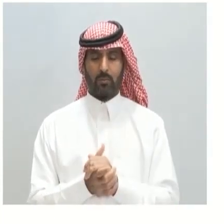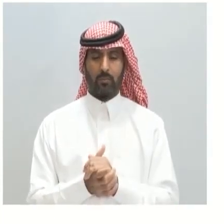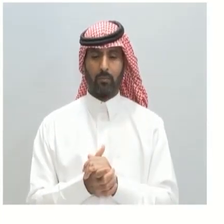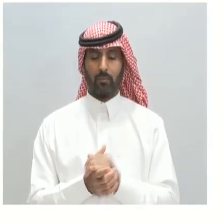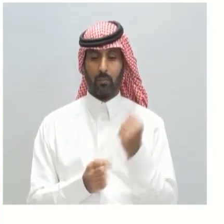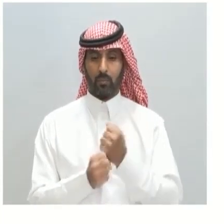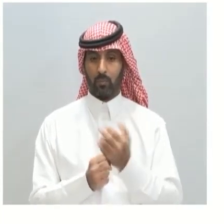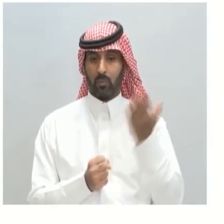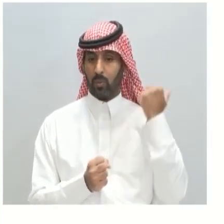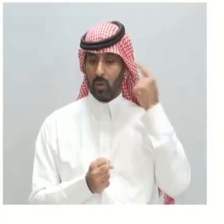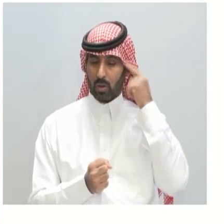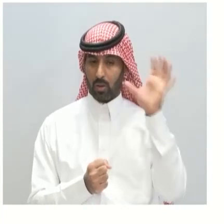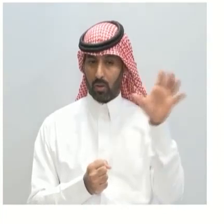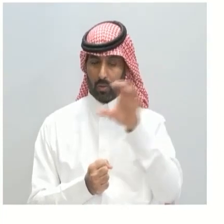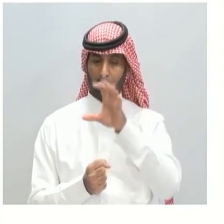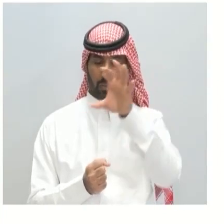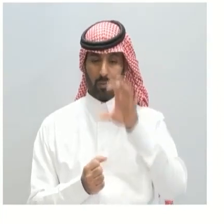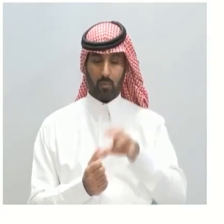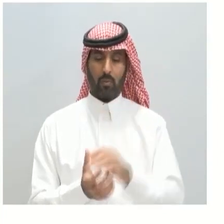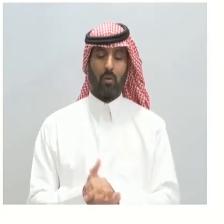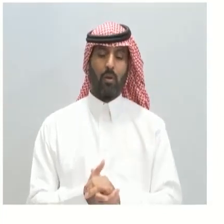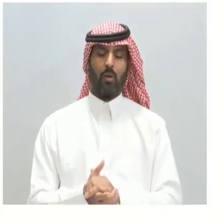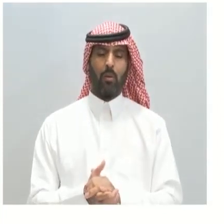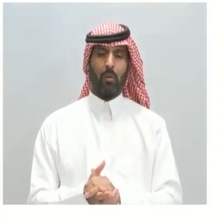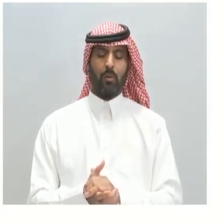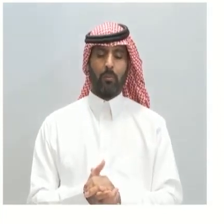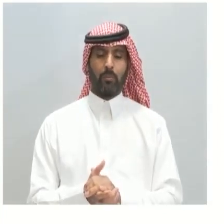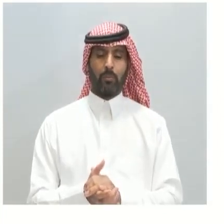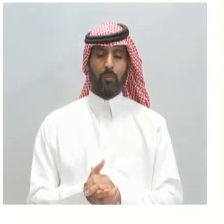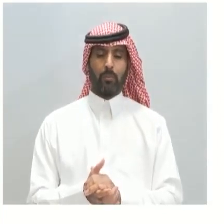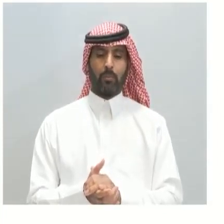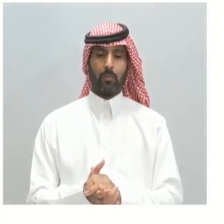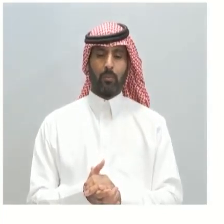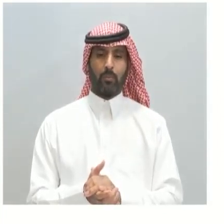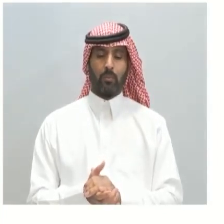past participle from the box here, of course. So, Giselle was